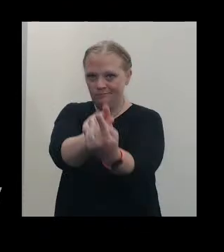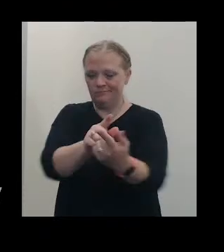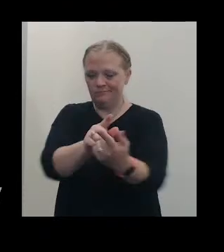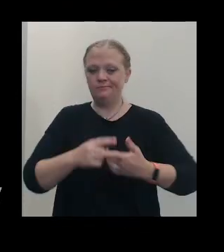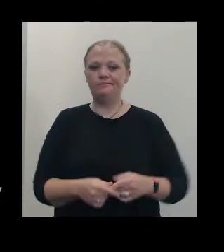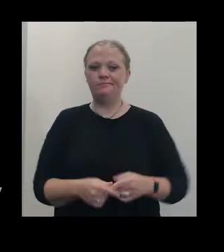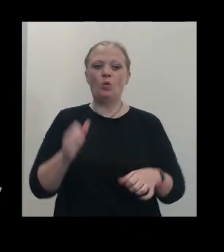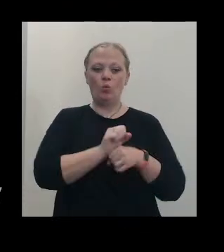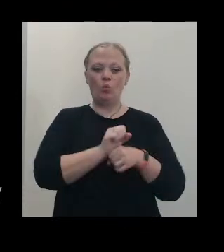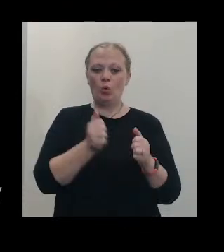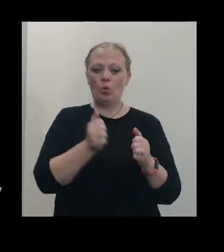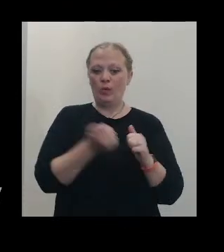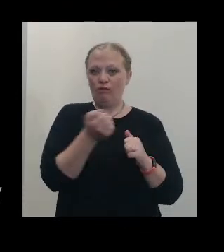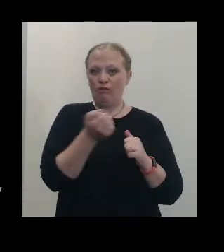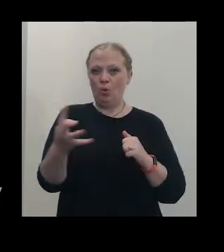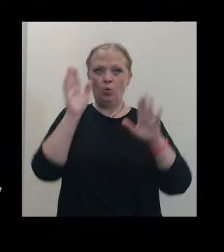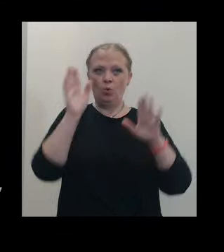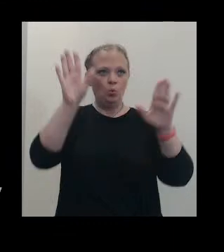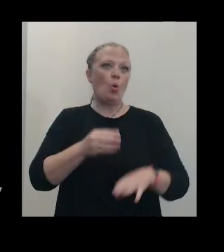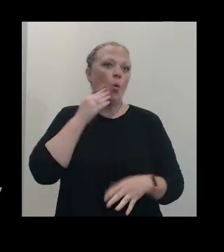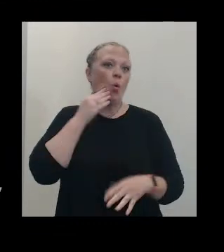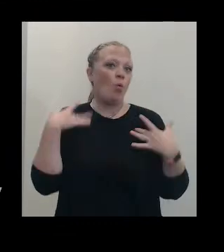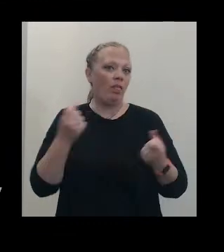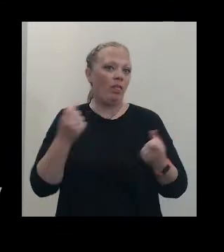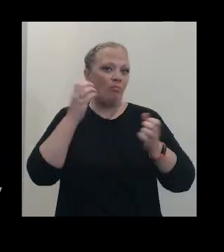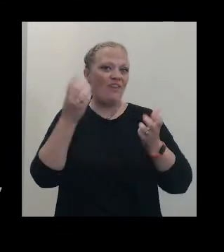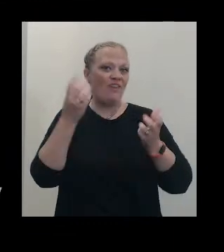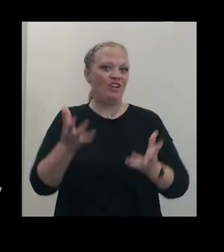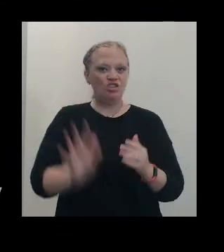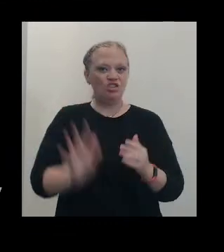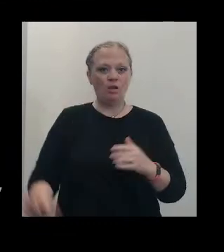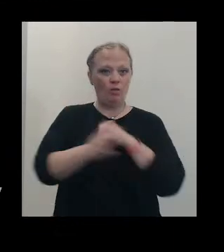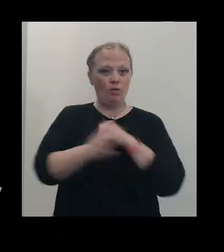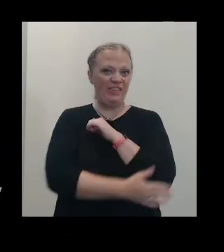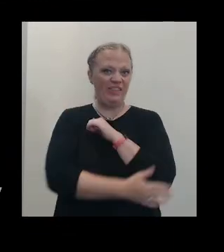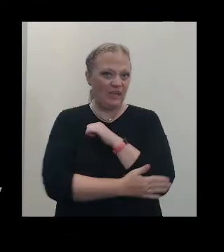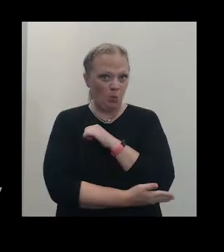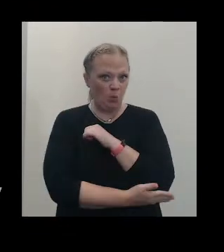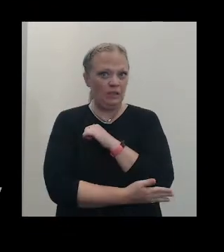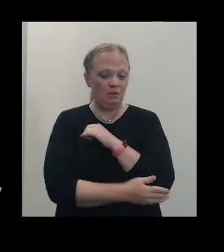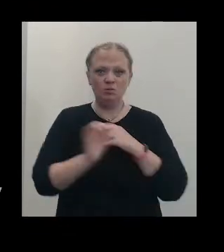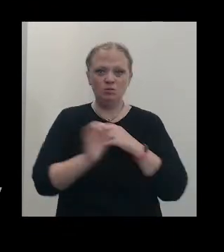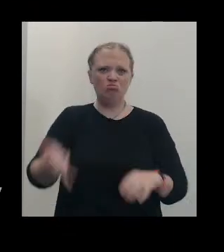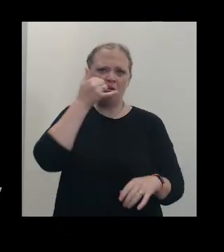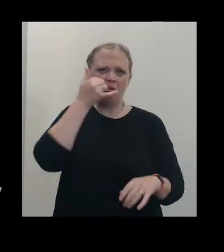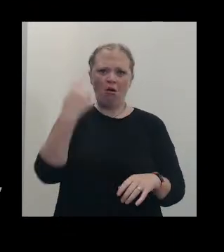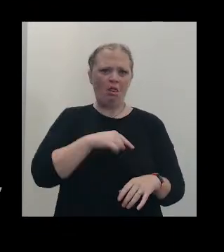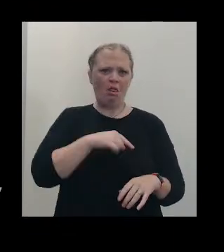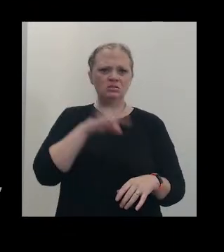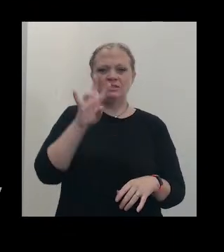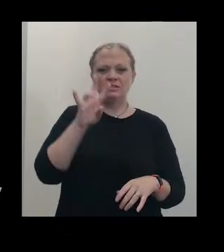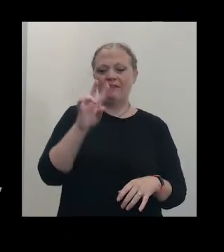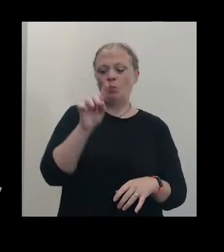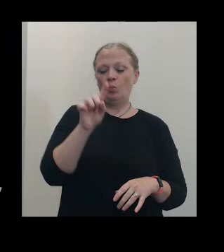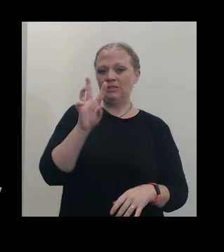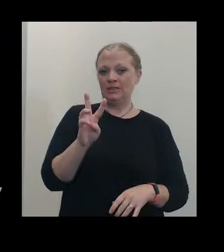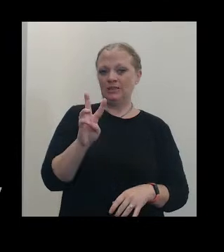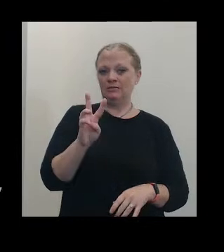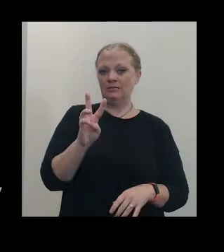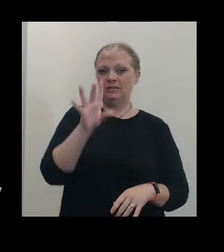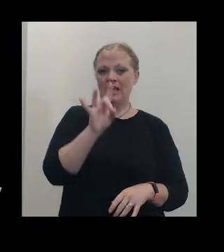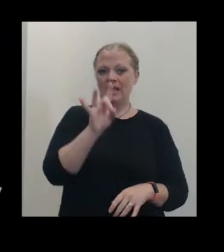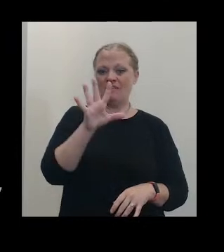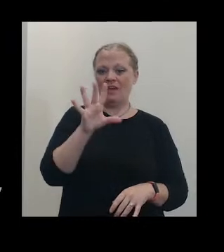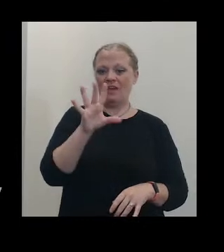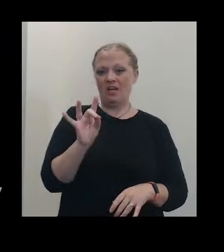with a couple of great home health providers throughout the county, and you can just give us a call at